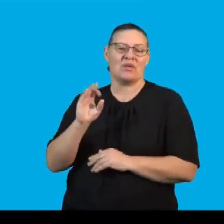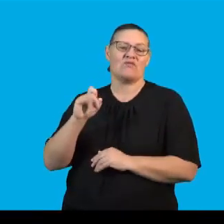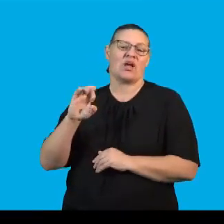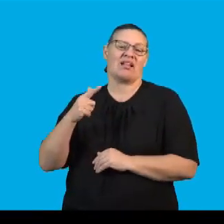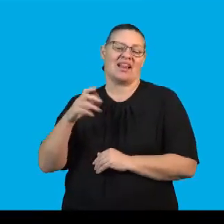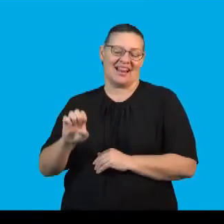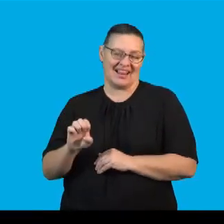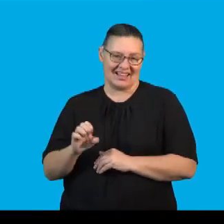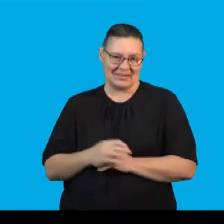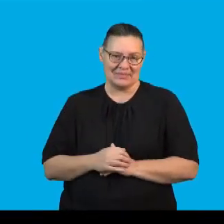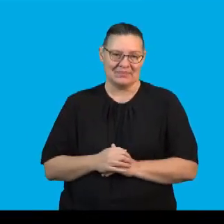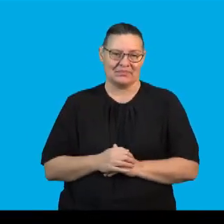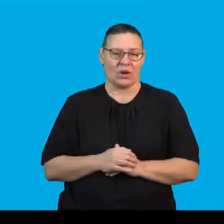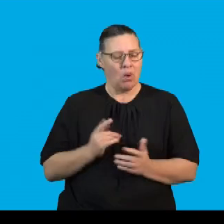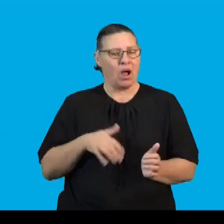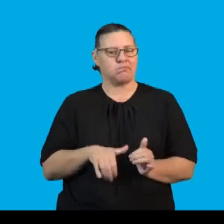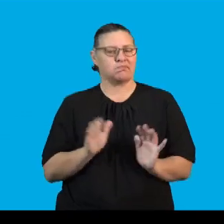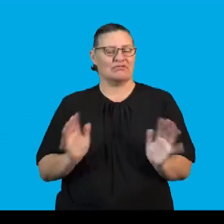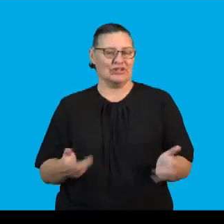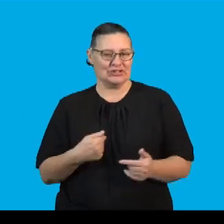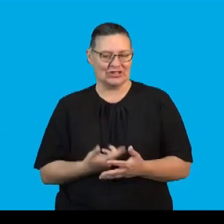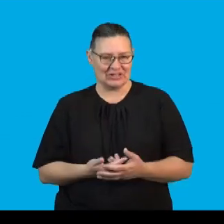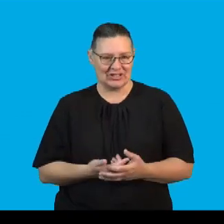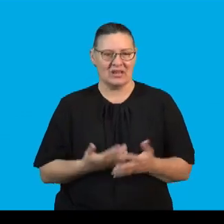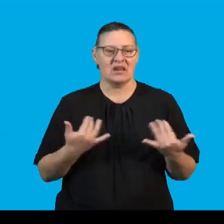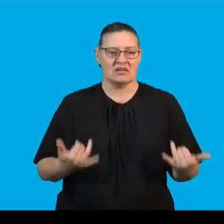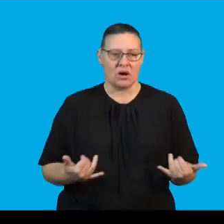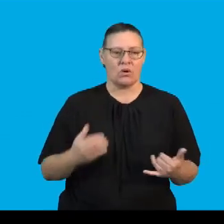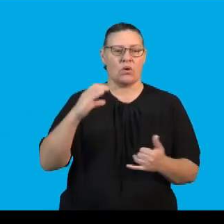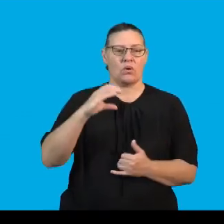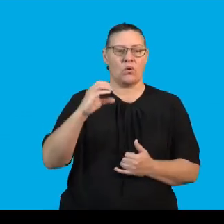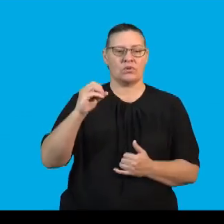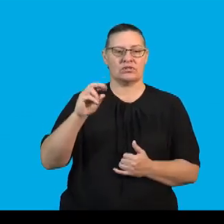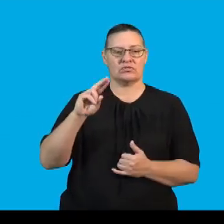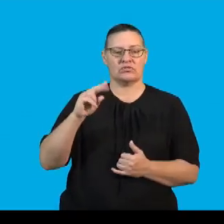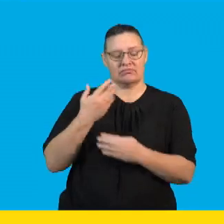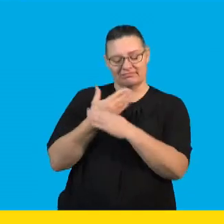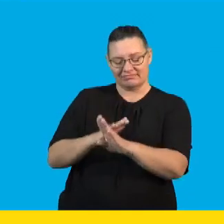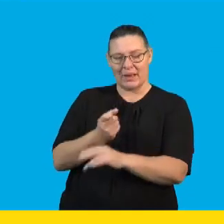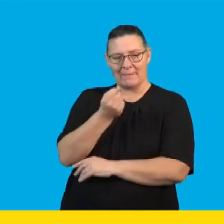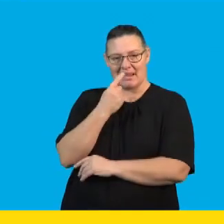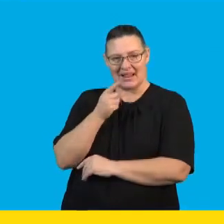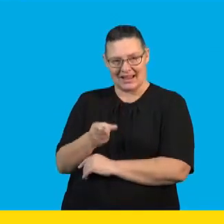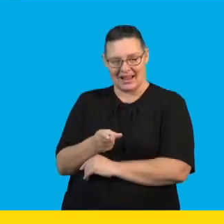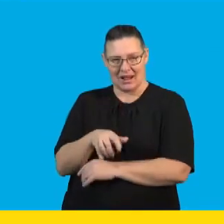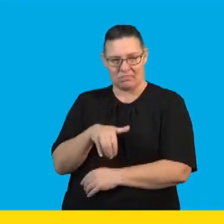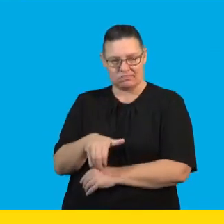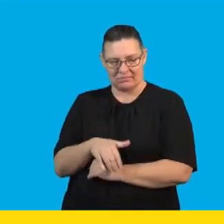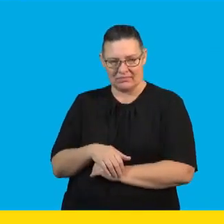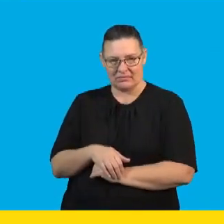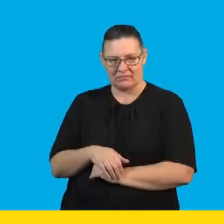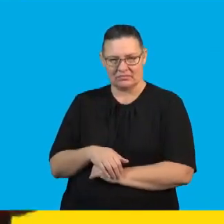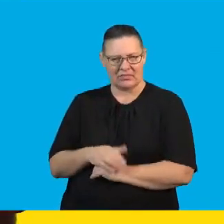the new follicles. Now, when we speak about the contraceptive pill, somebody out there will be thinking, Mrs.